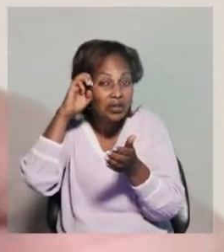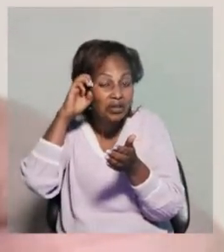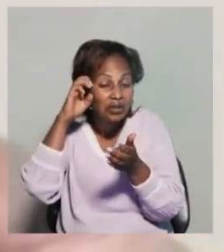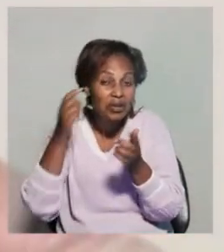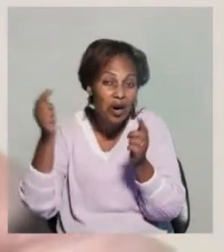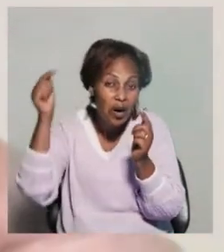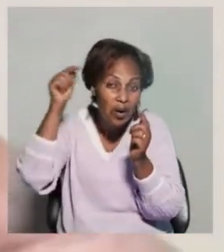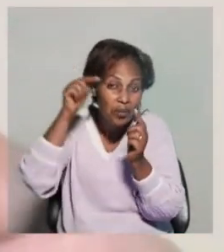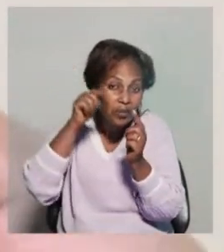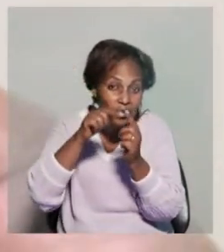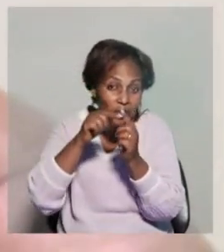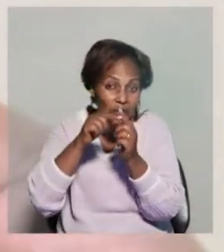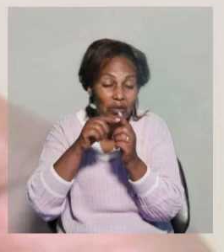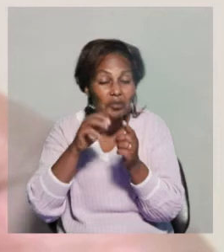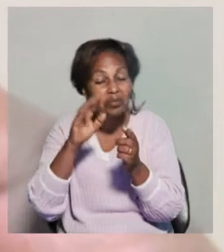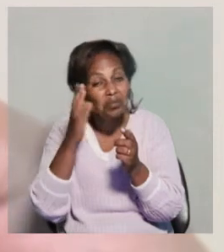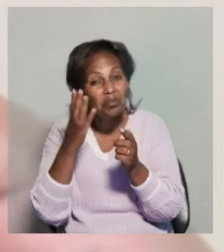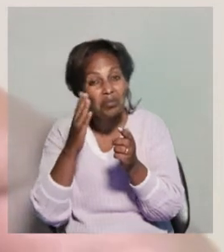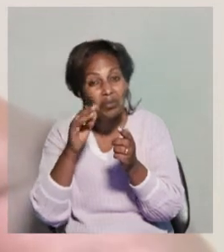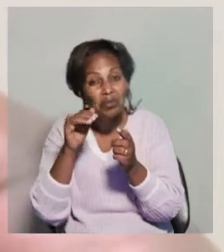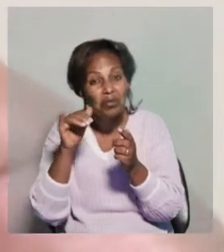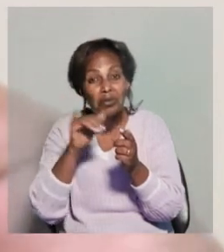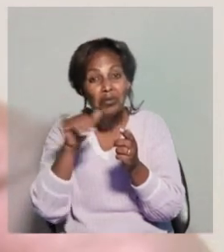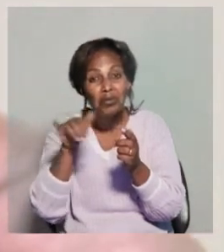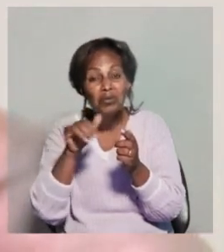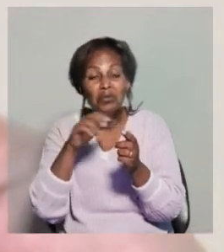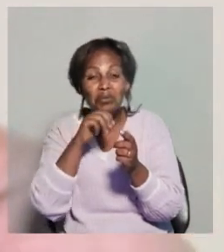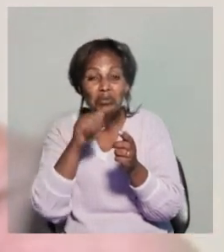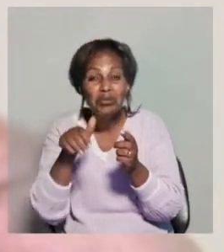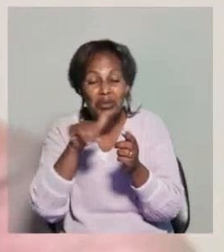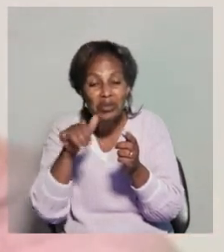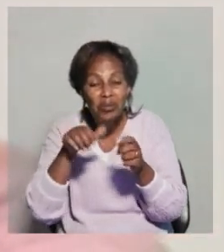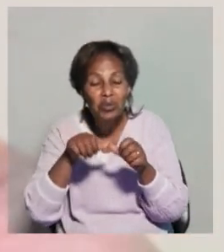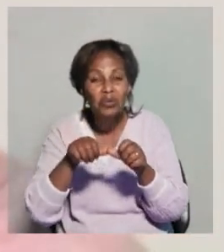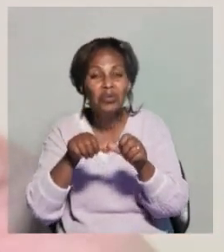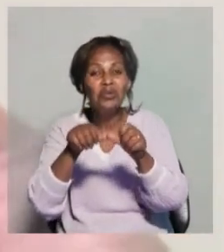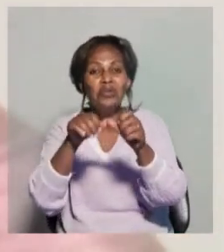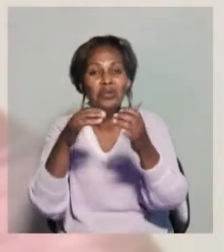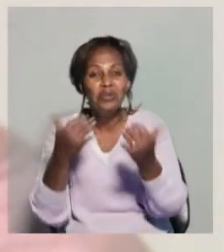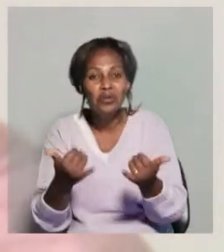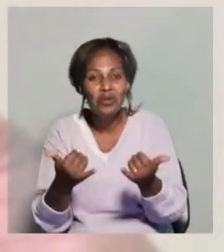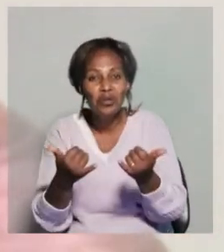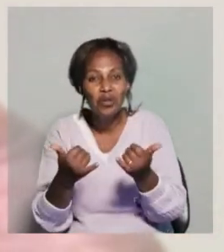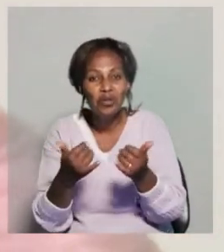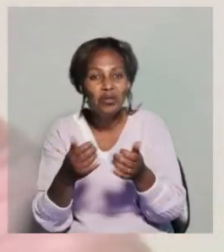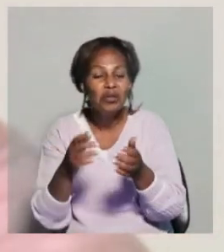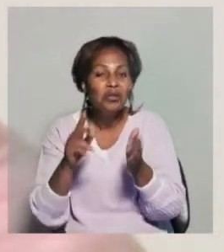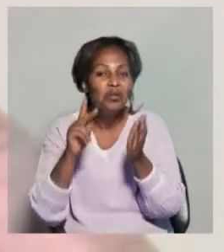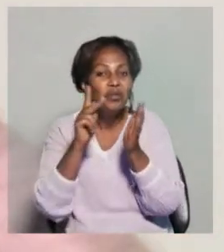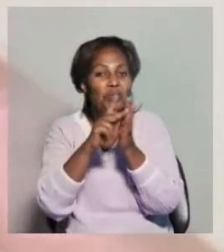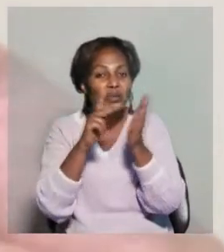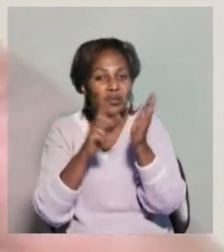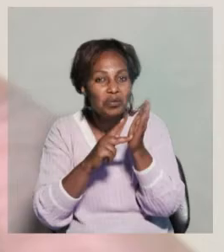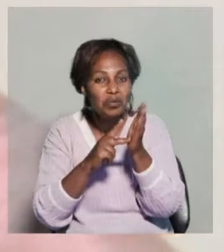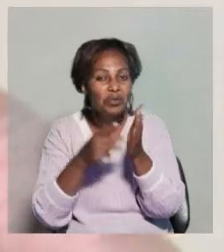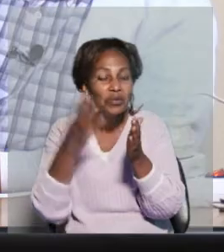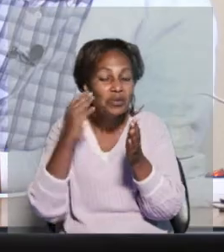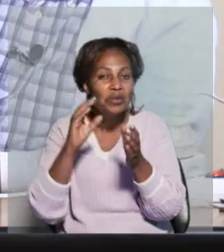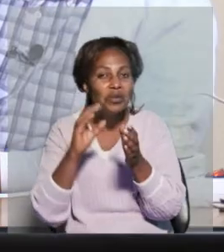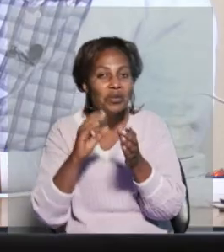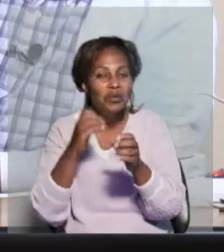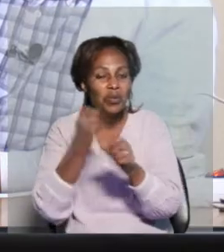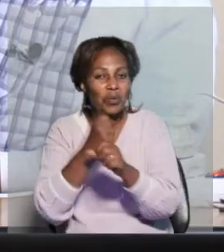of bulbs are not changed significantly in terms of the principle by which they work.